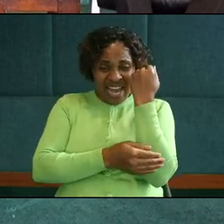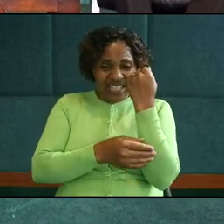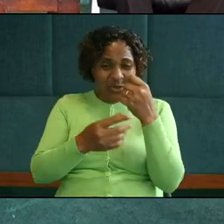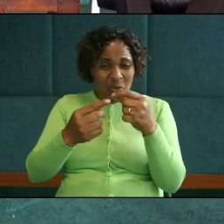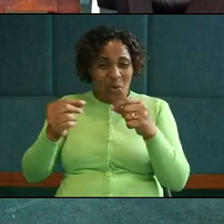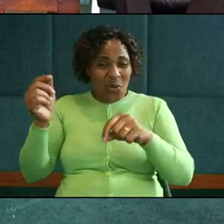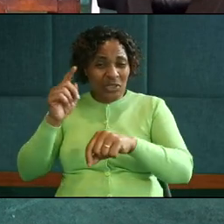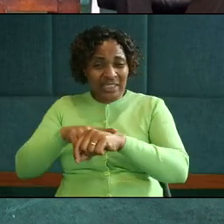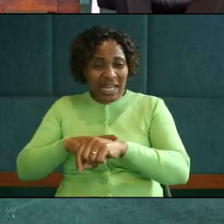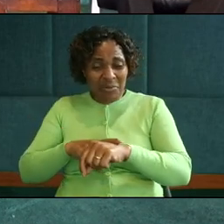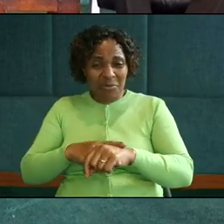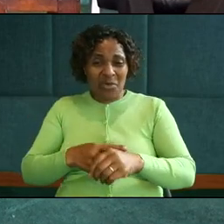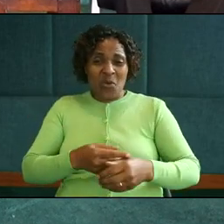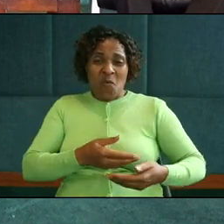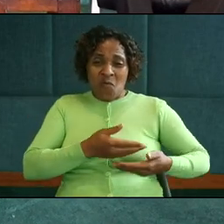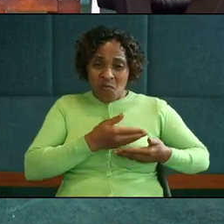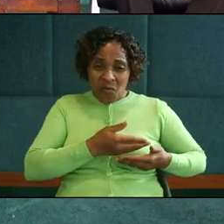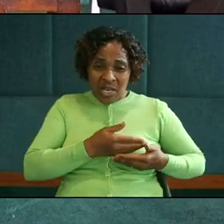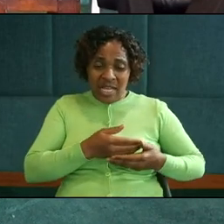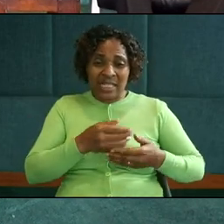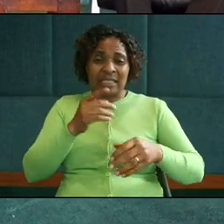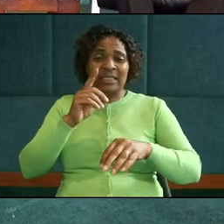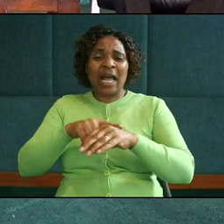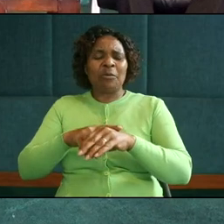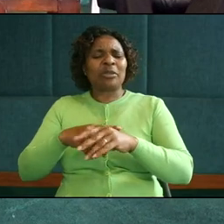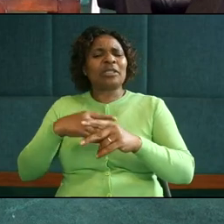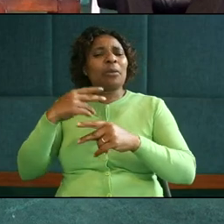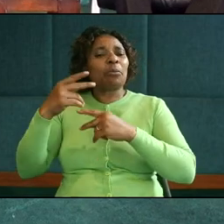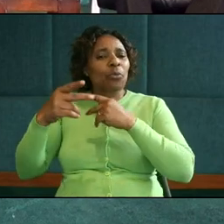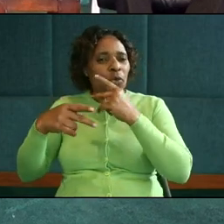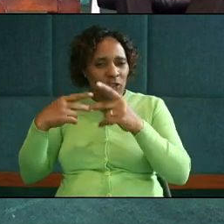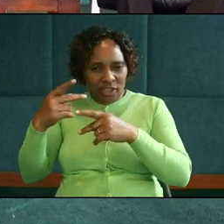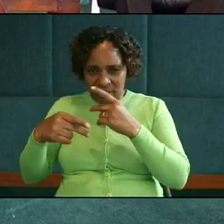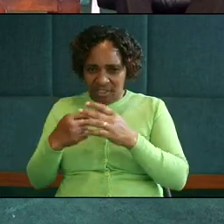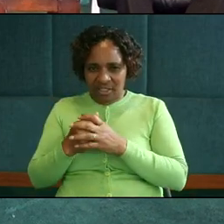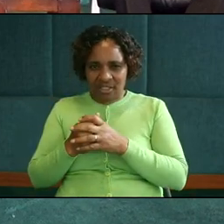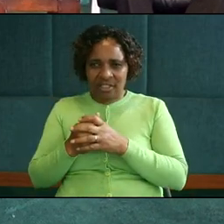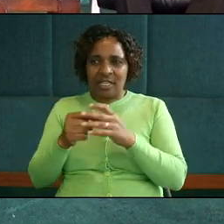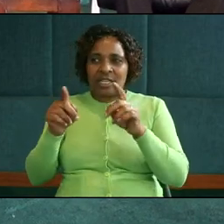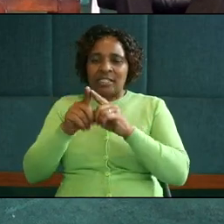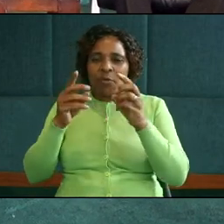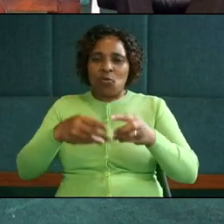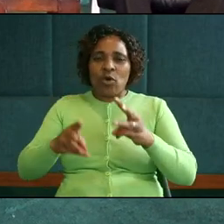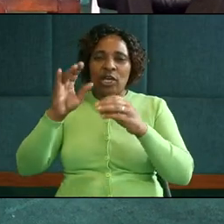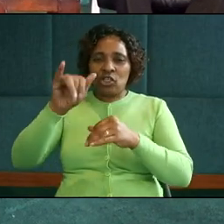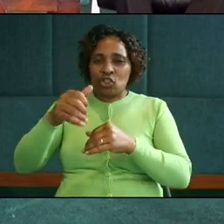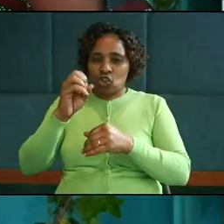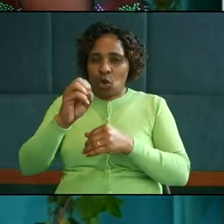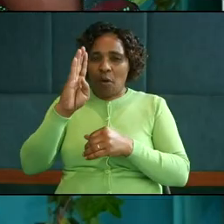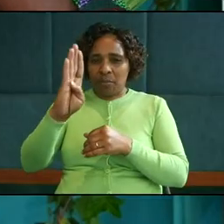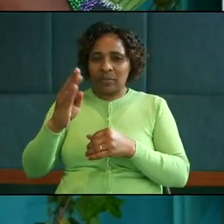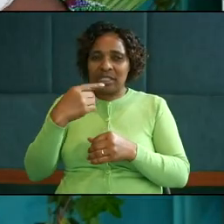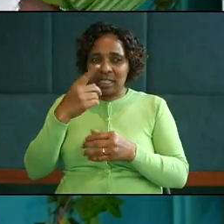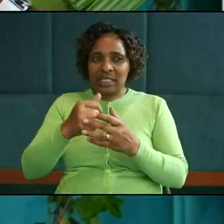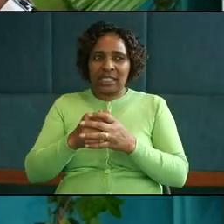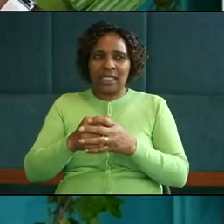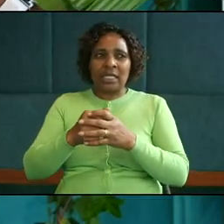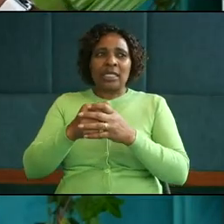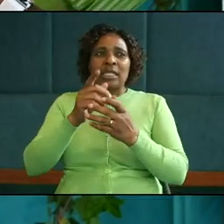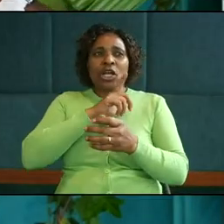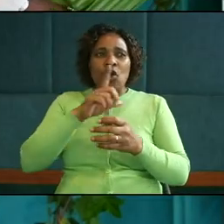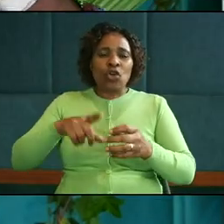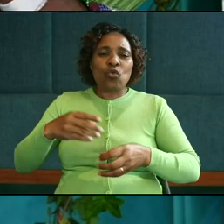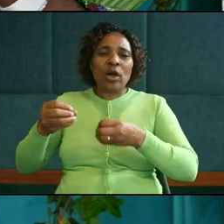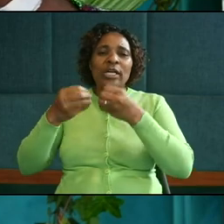the breastfeeding period, for her, she saw it as a process. So it's like the same way Job said, the Lord who has given has